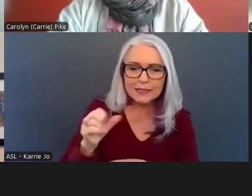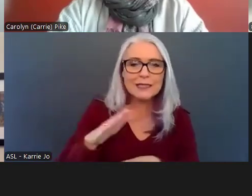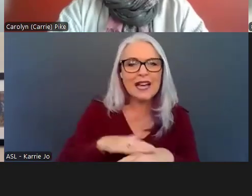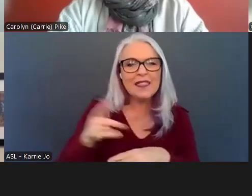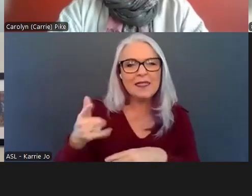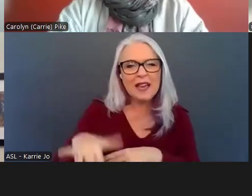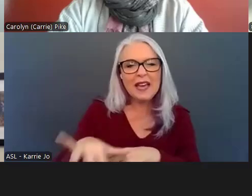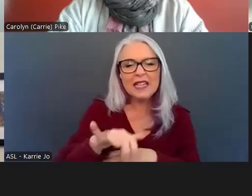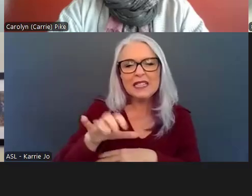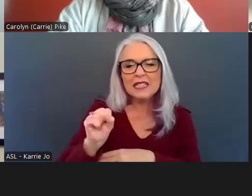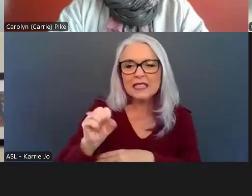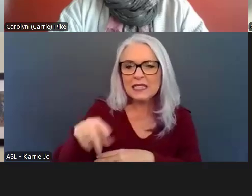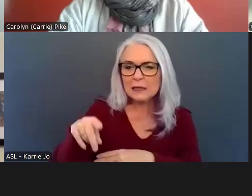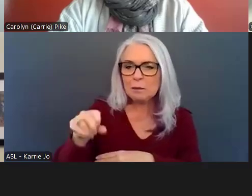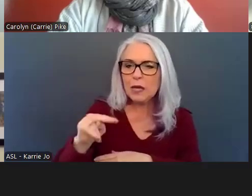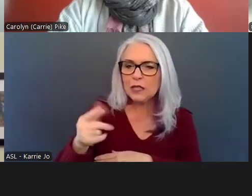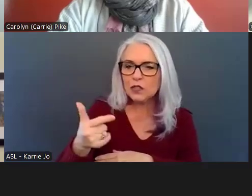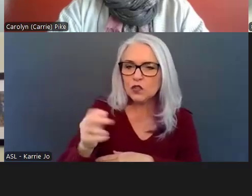there.